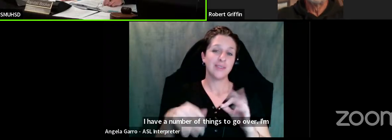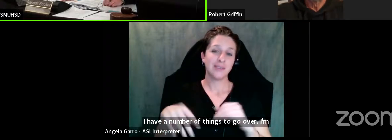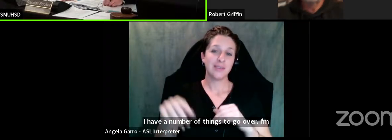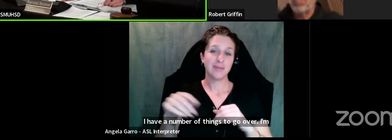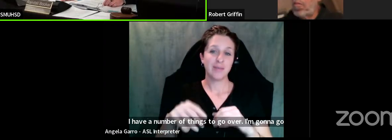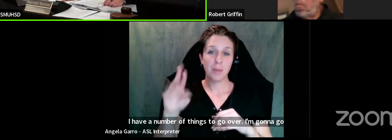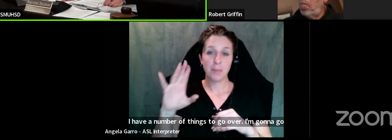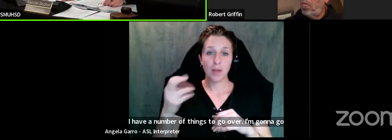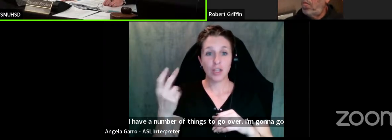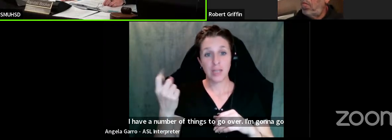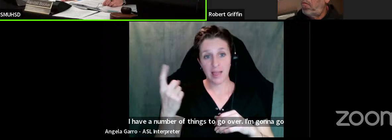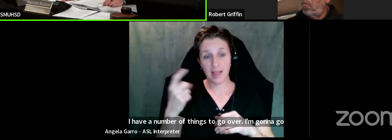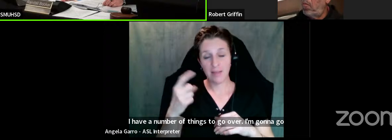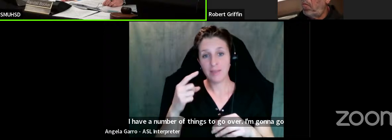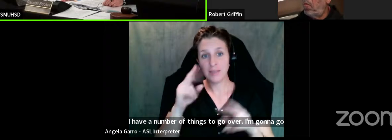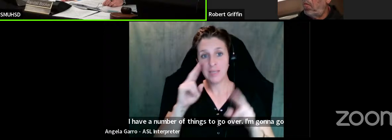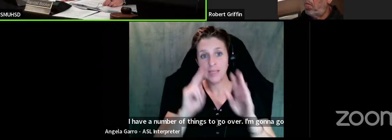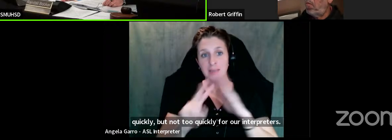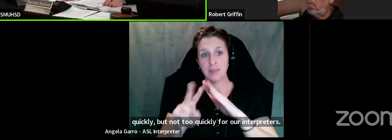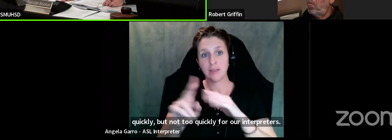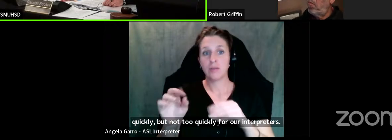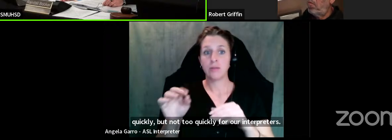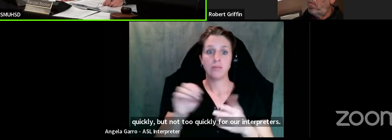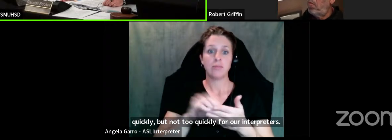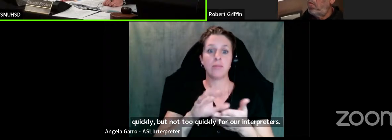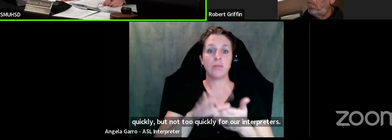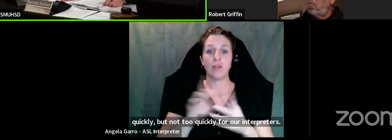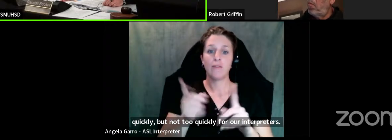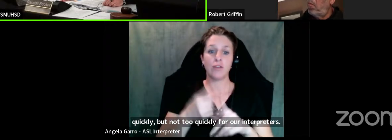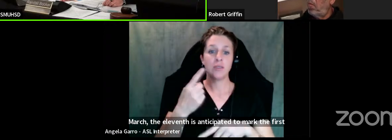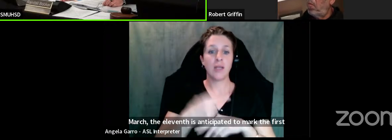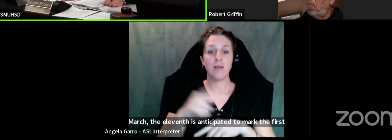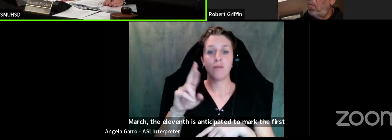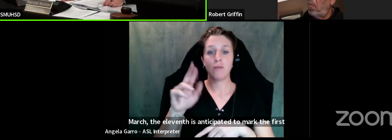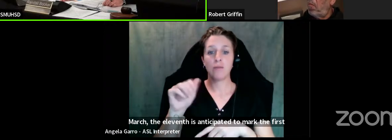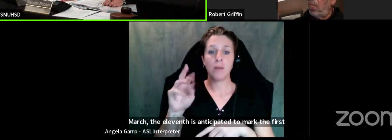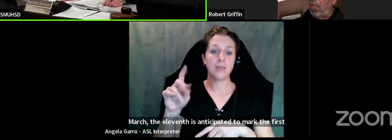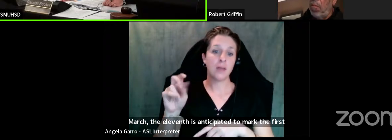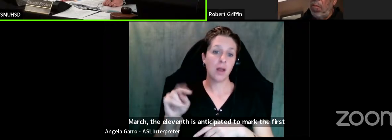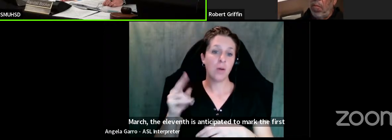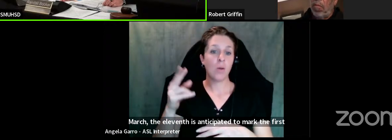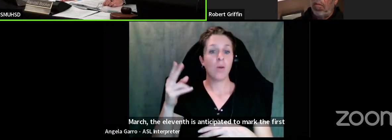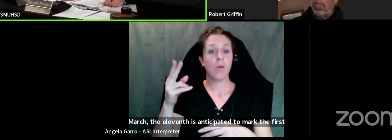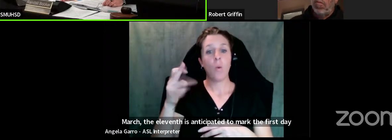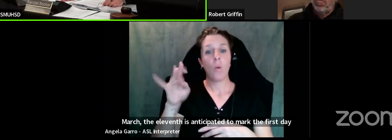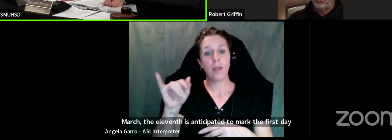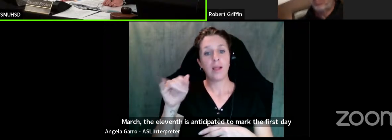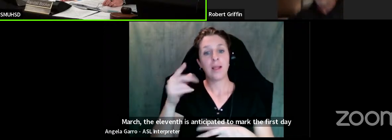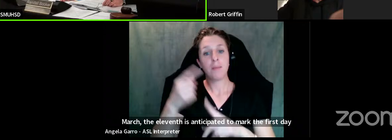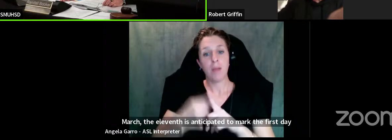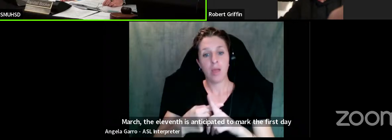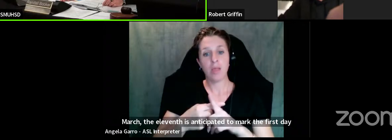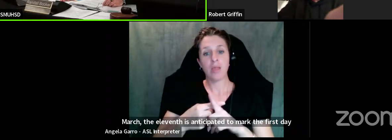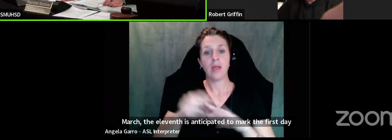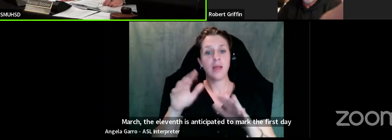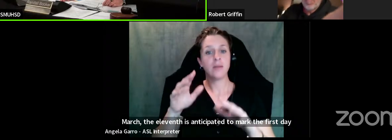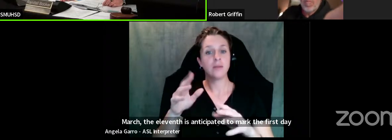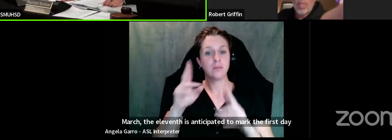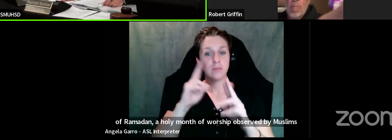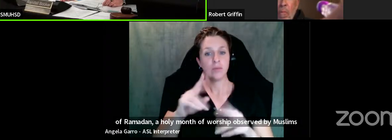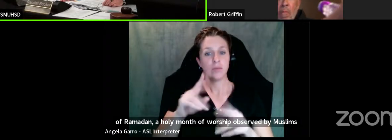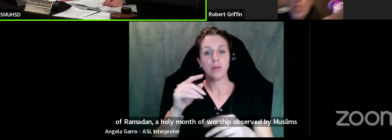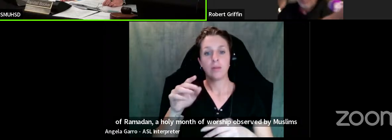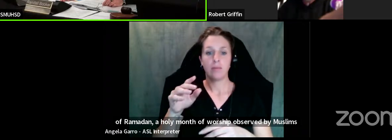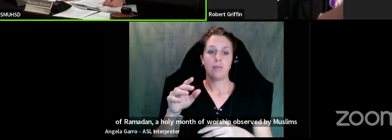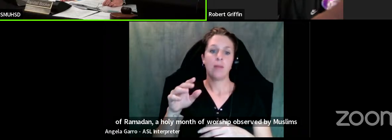March 11th is anticipated to mark the first day of Ramadan, a holy month of worship observed by Muslims around the world. It's a month